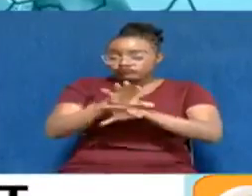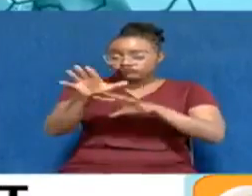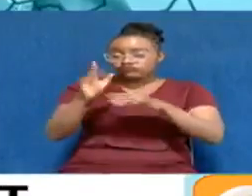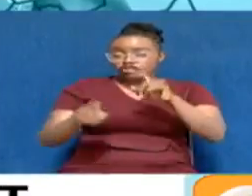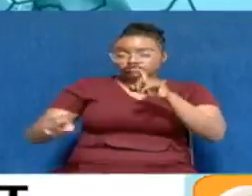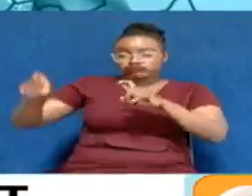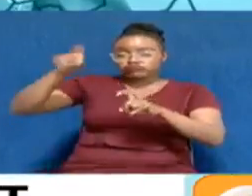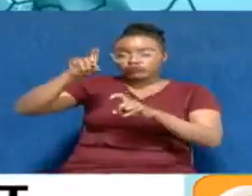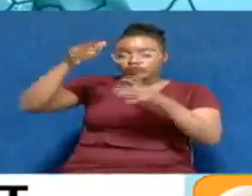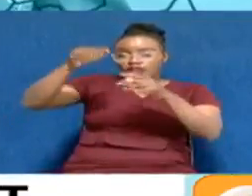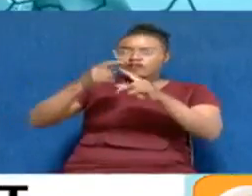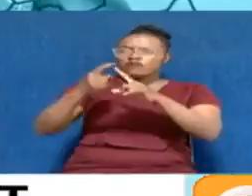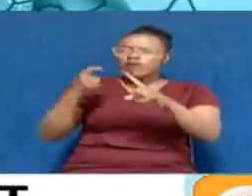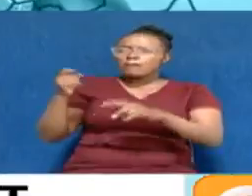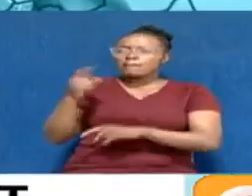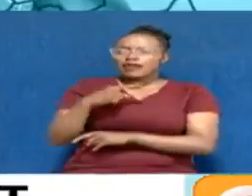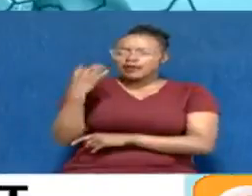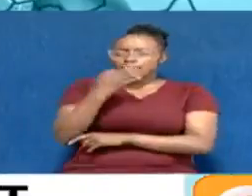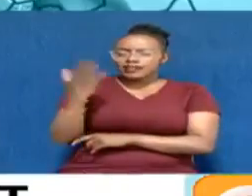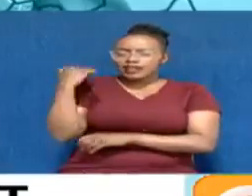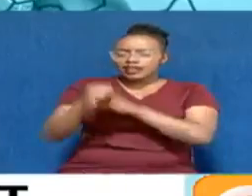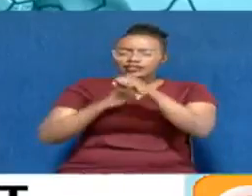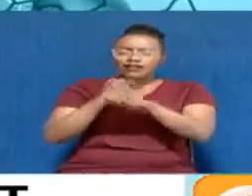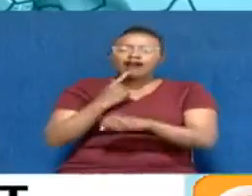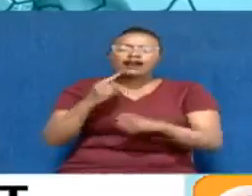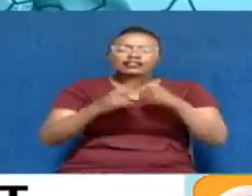of infections in the country since March last year to